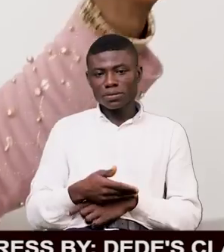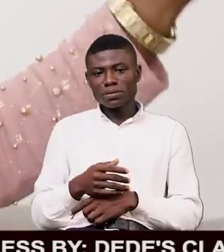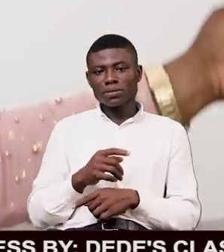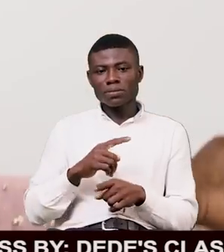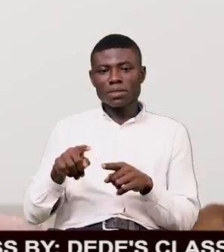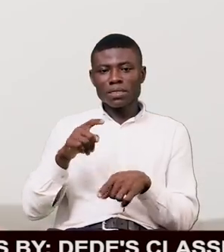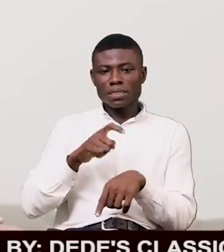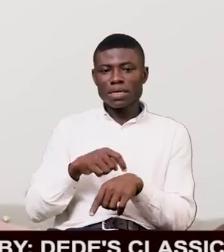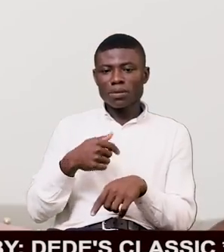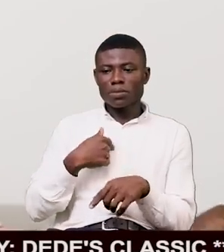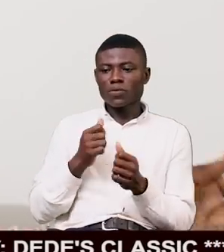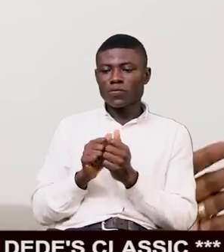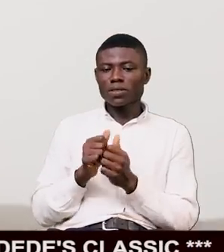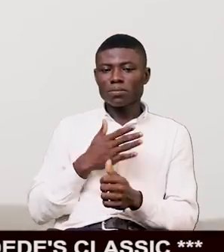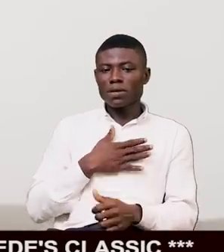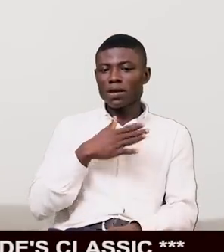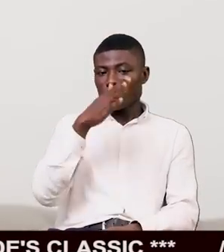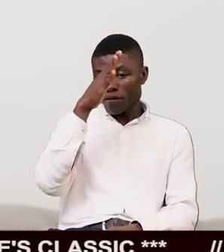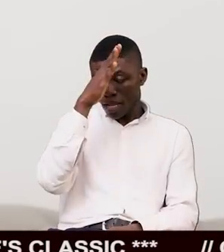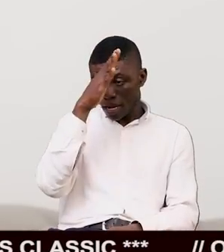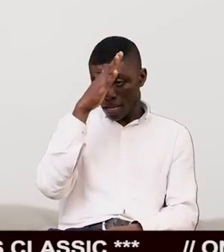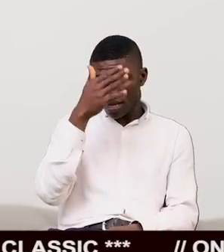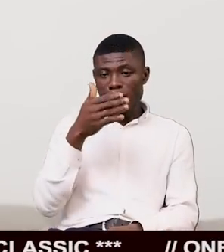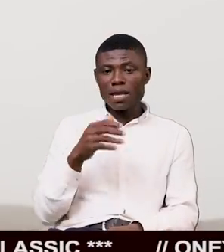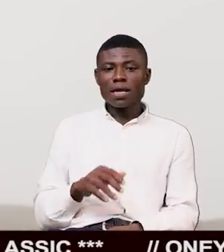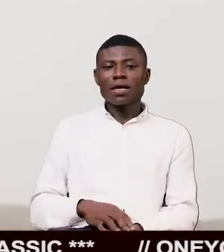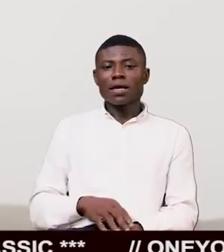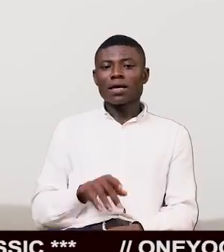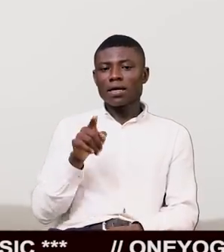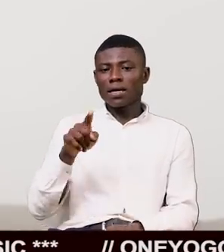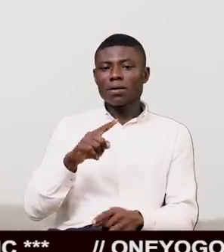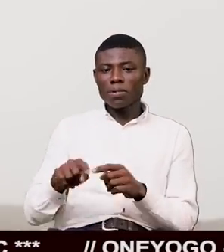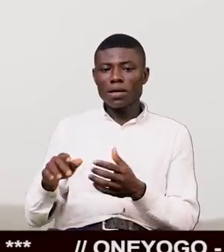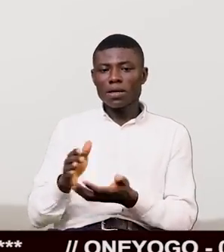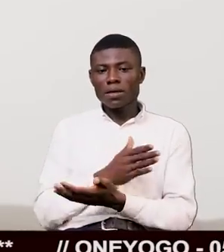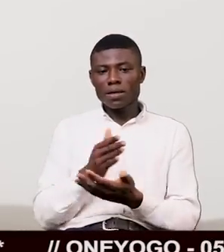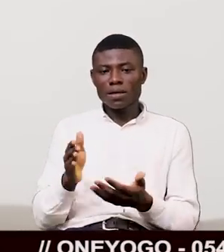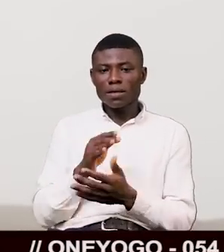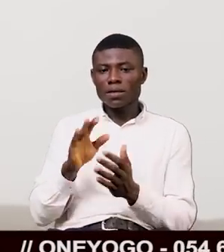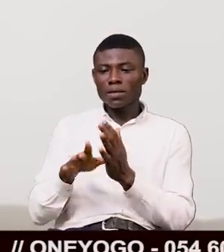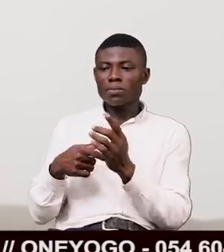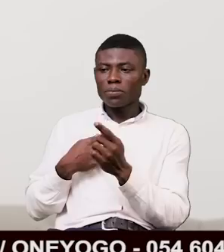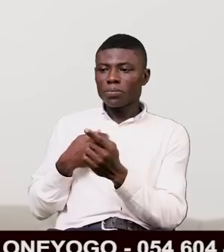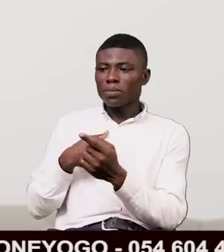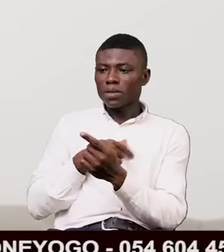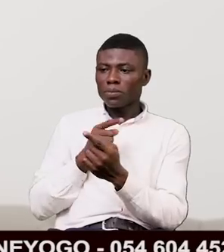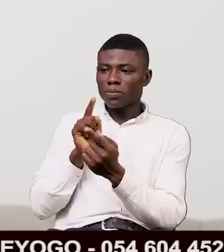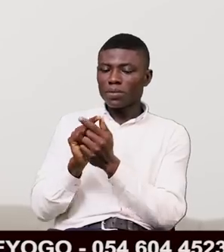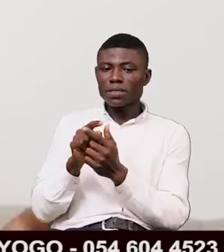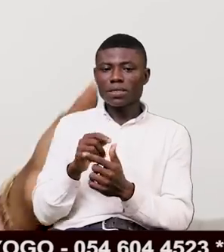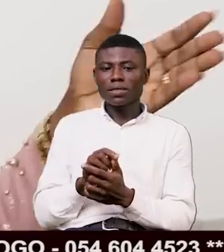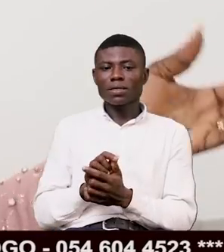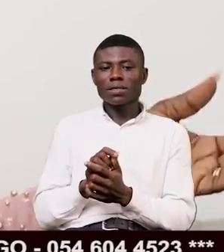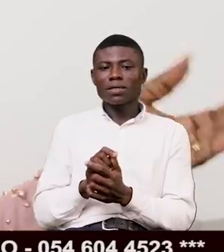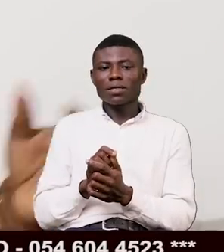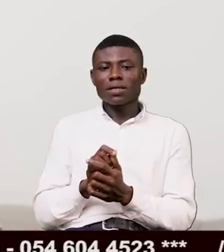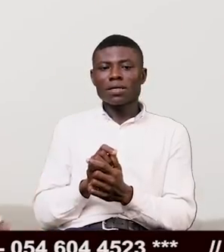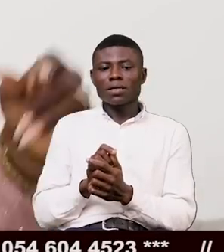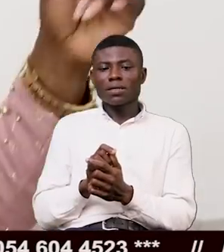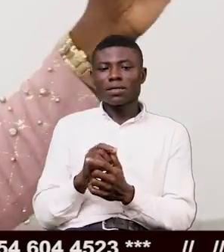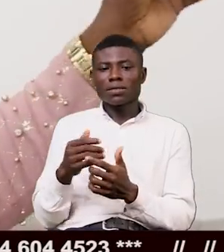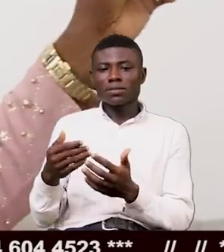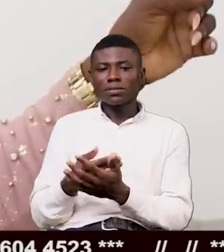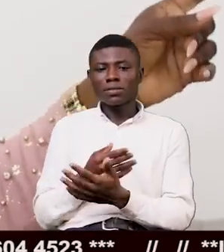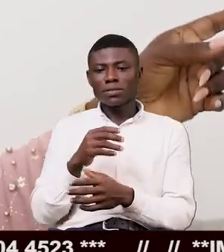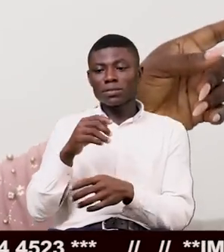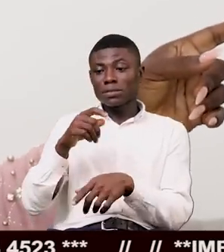want papa apply life for. Yeah. Me Pentecost na me chassis, but anyum told me could pay software apply ho. Iti me free one number, but that time